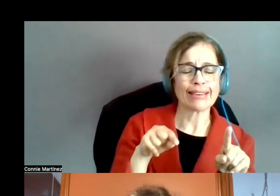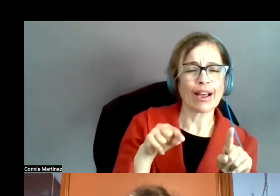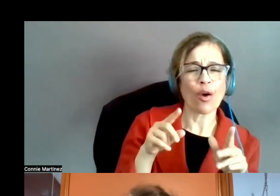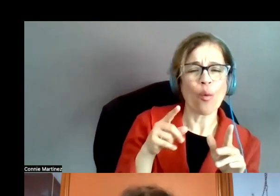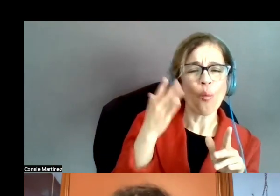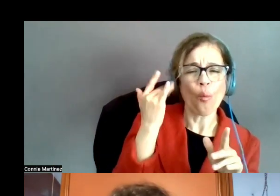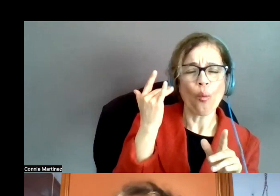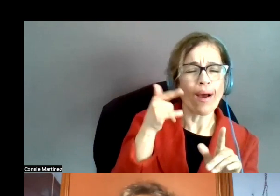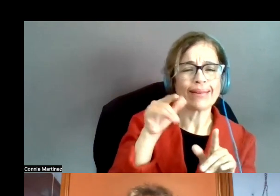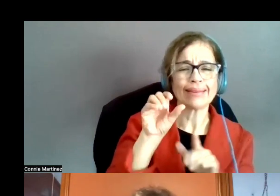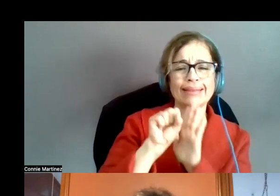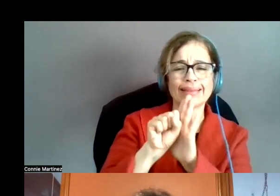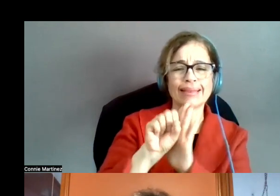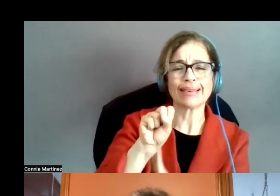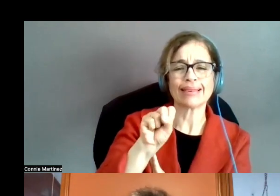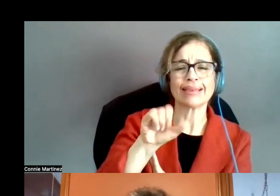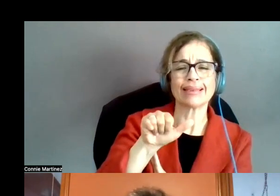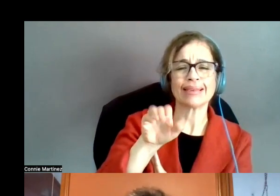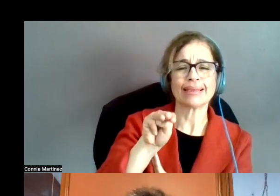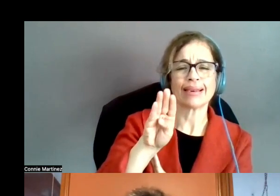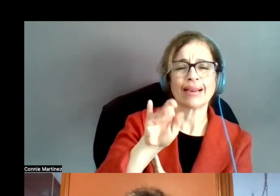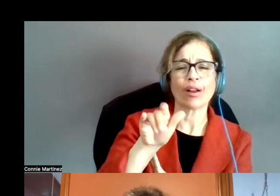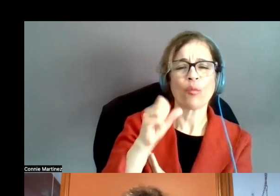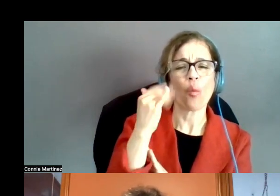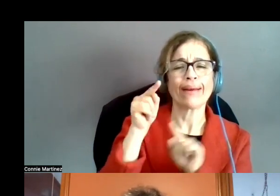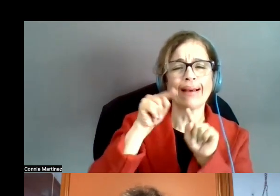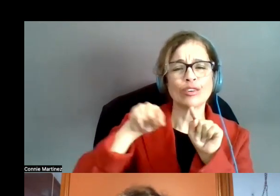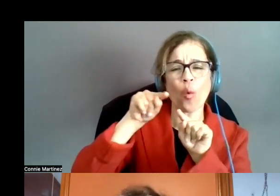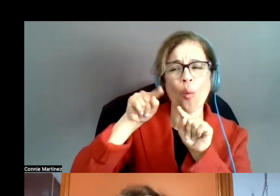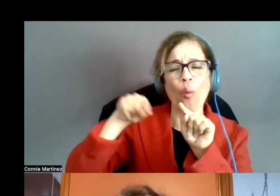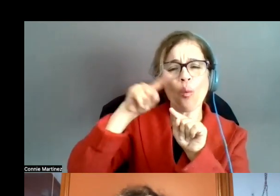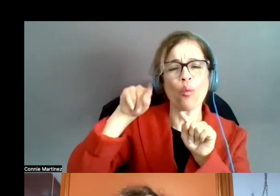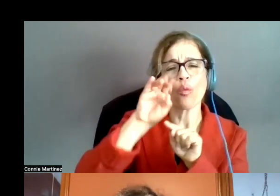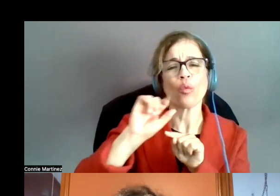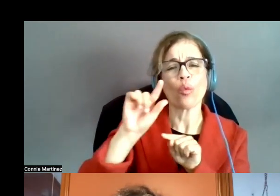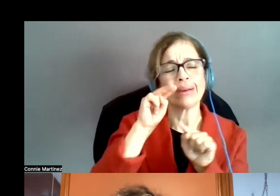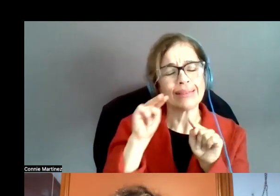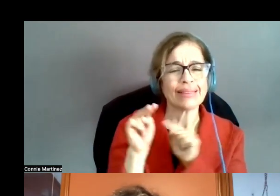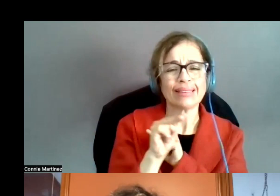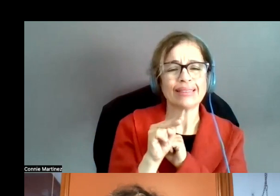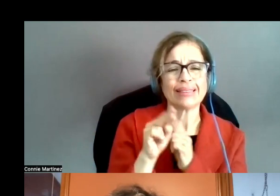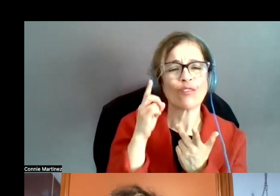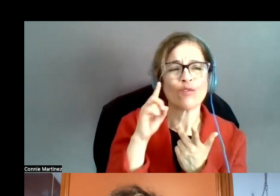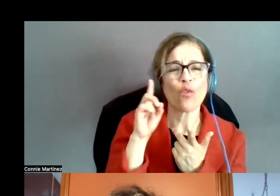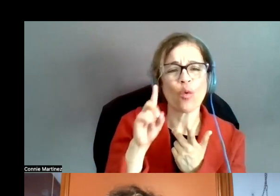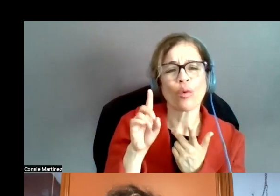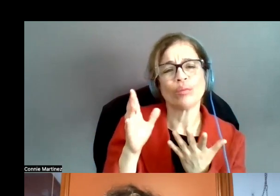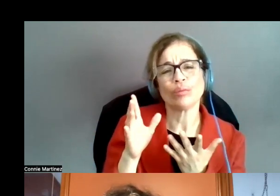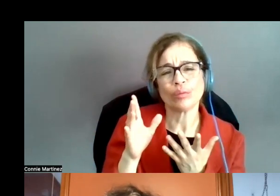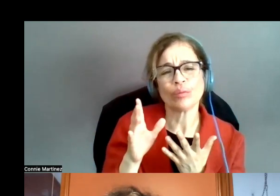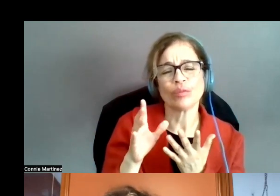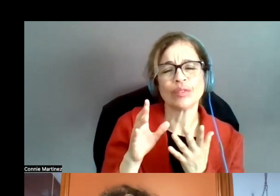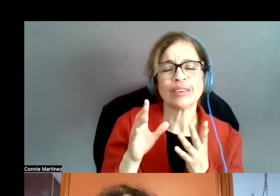why does this cymbal have holes in it? Well, I was just looking for a